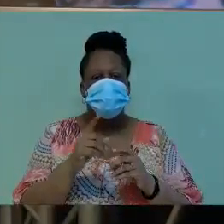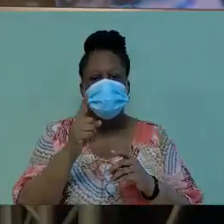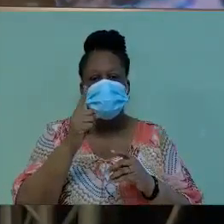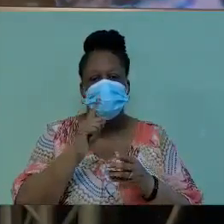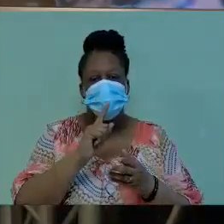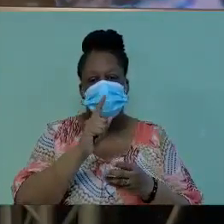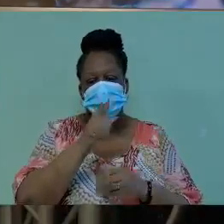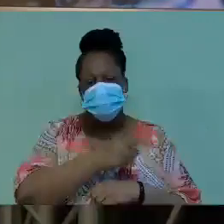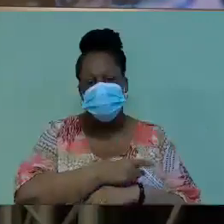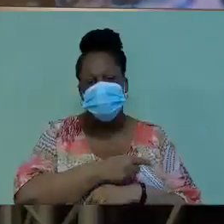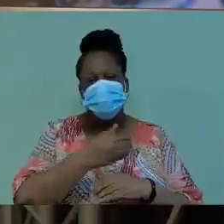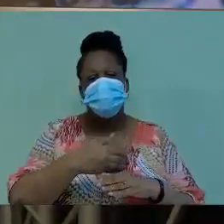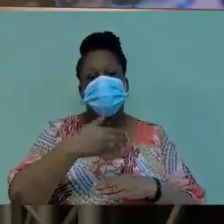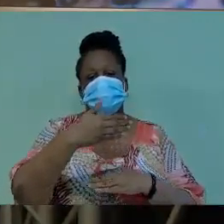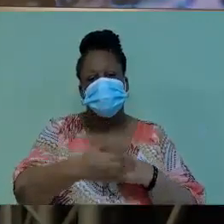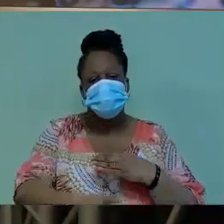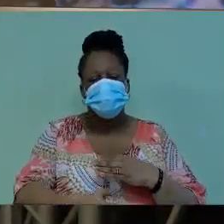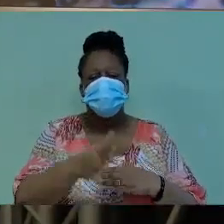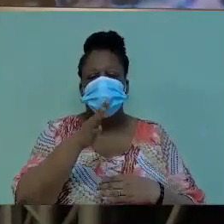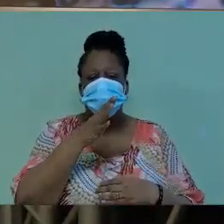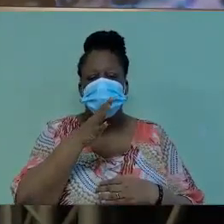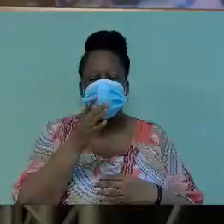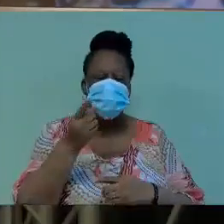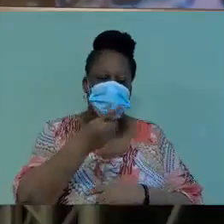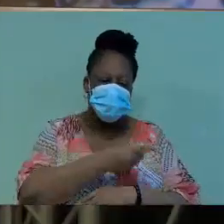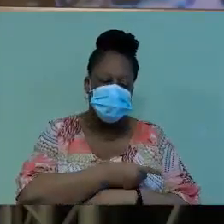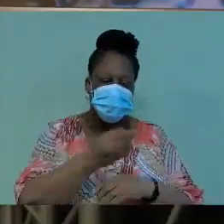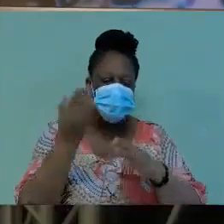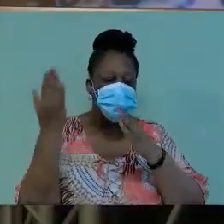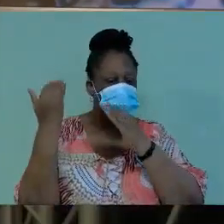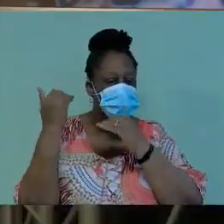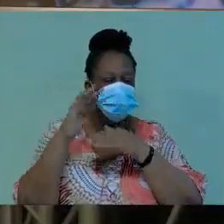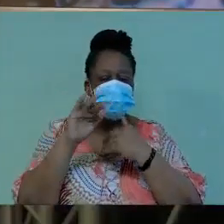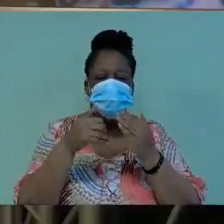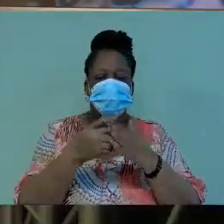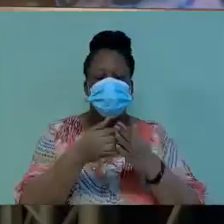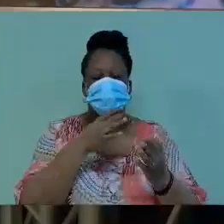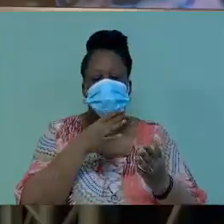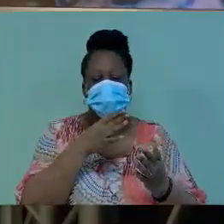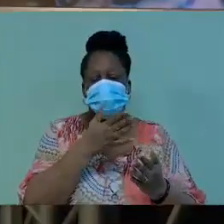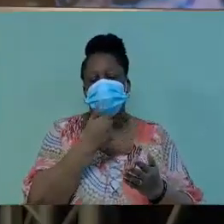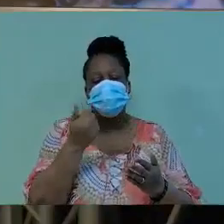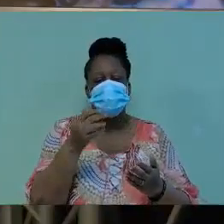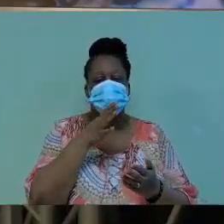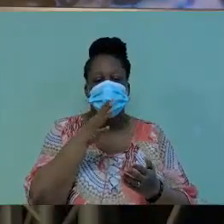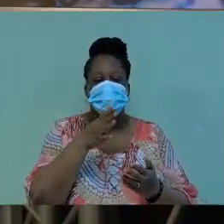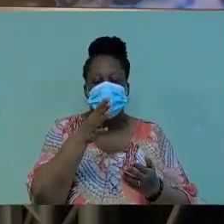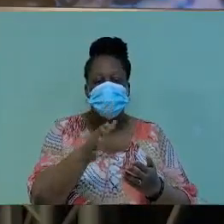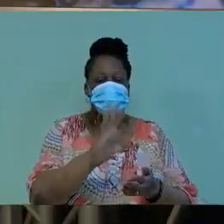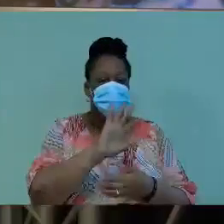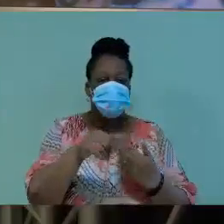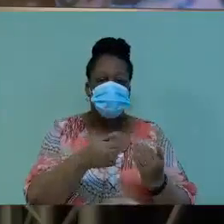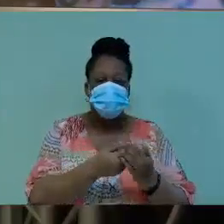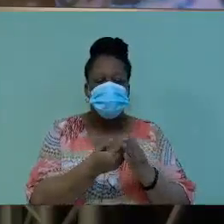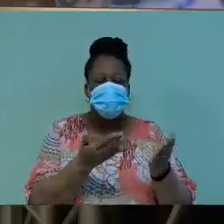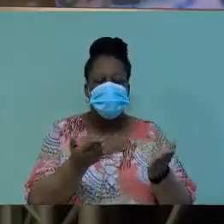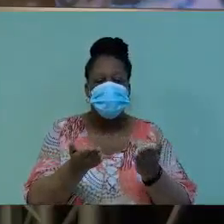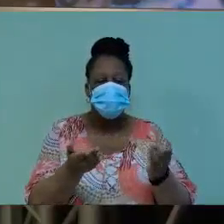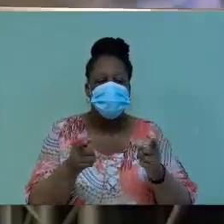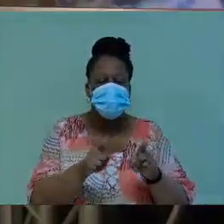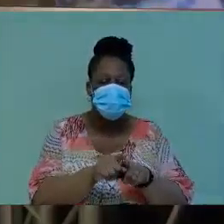after Mother's Day. I hope all the mothers and the grandmothers and all those who serve as